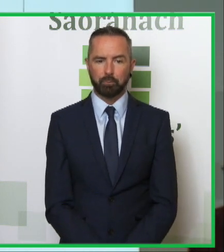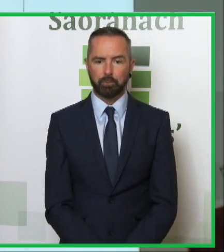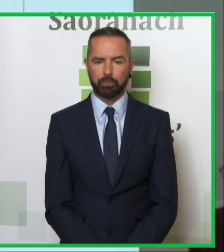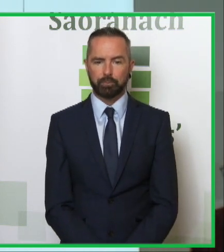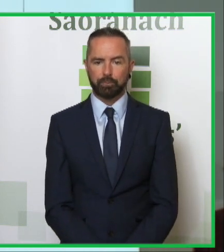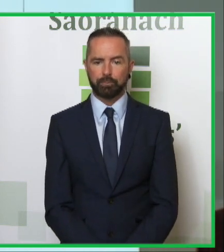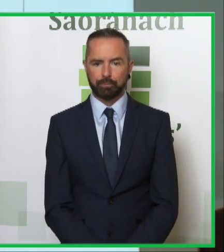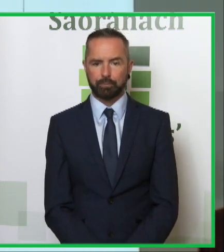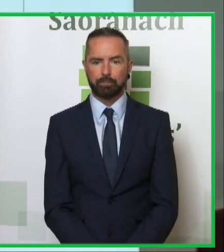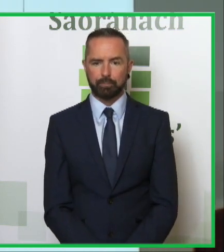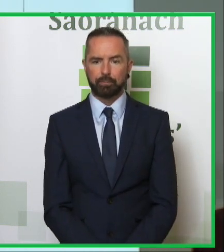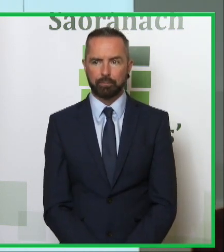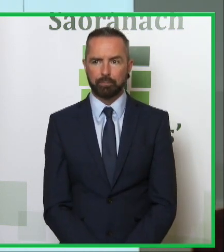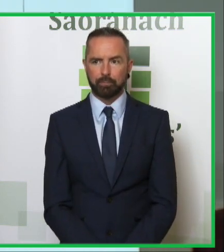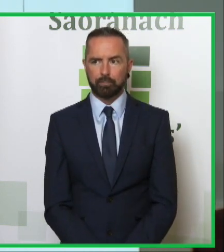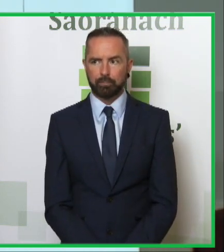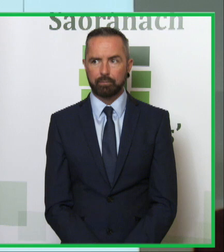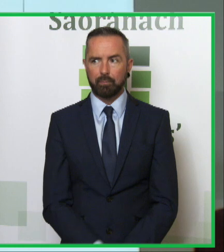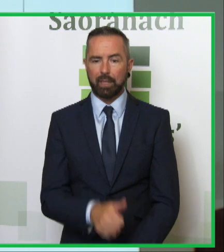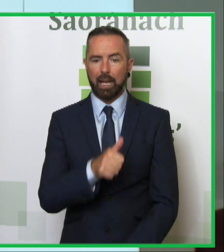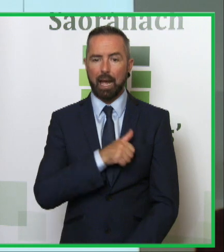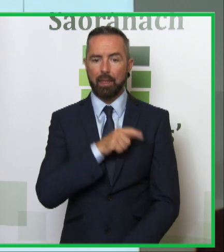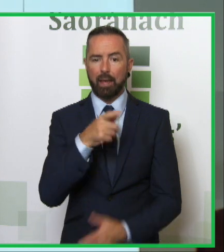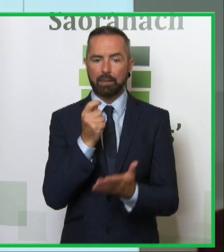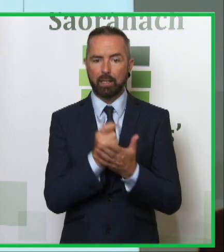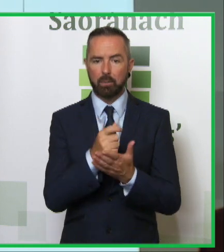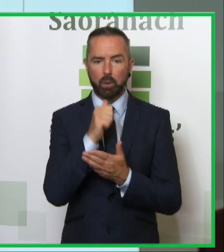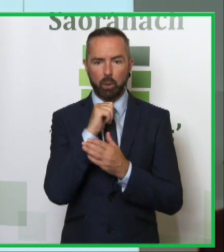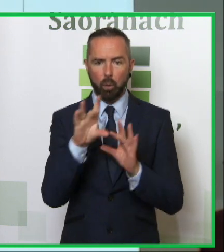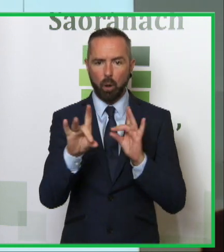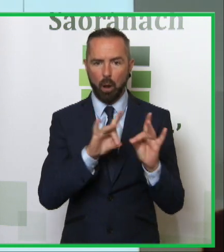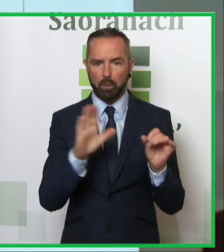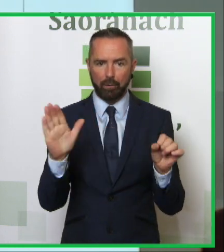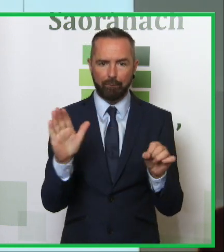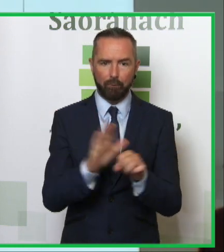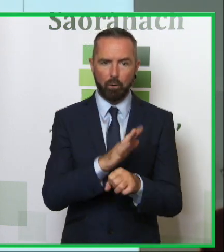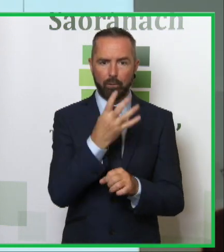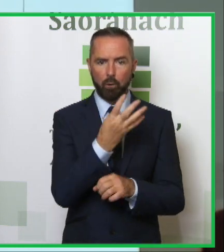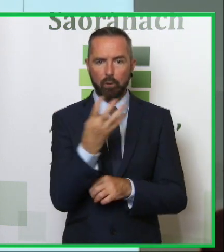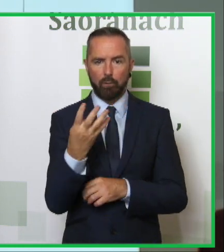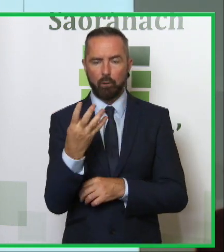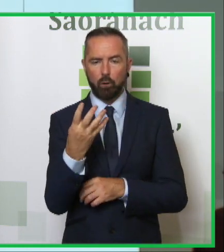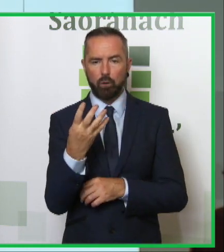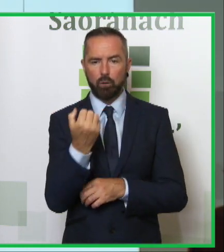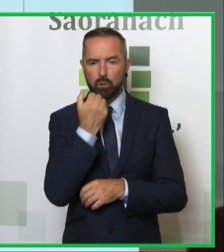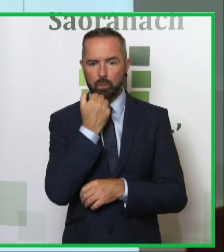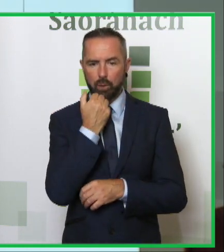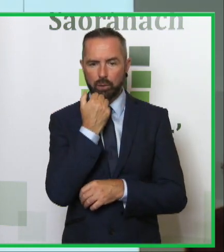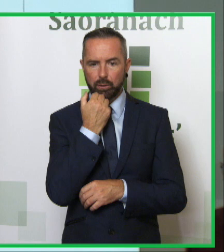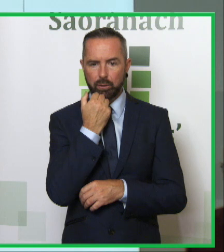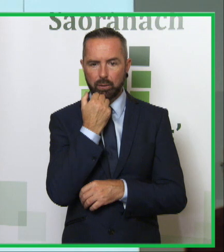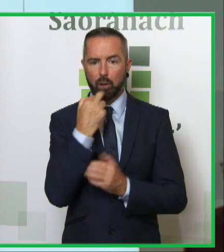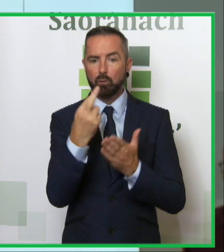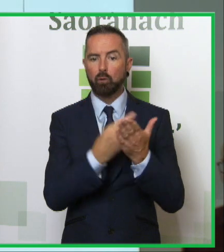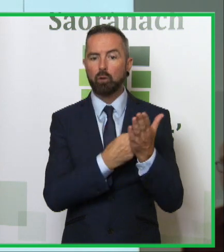At that stage, because no option has actually reached the quota or got a majority, the rules